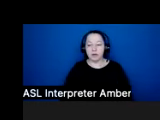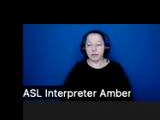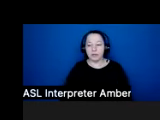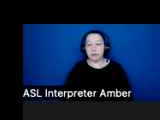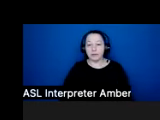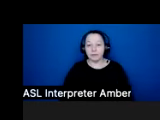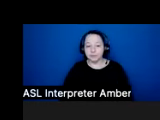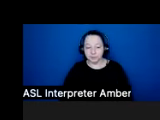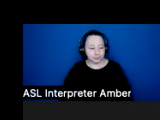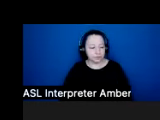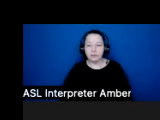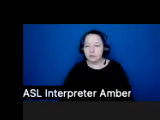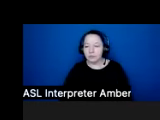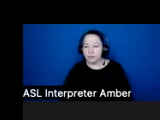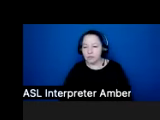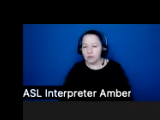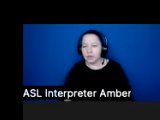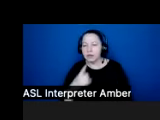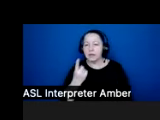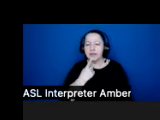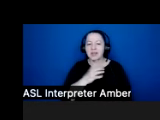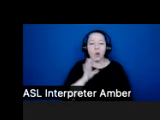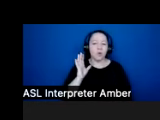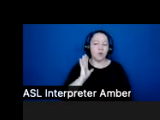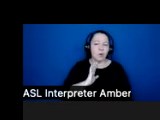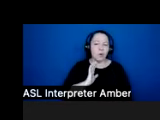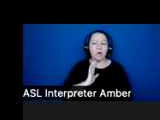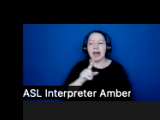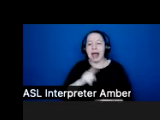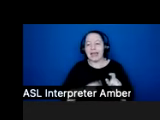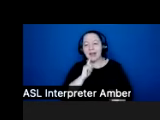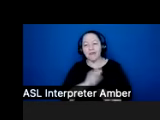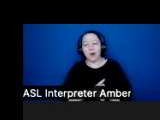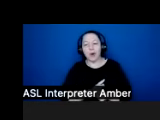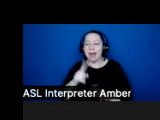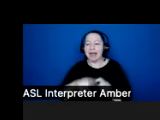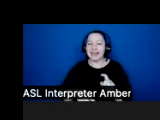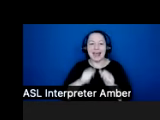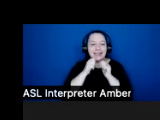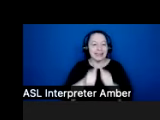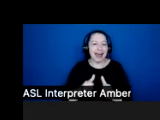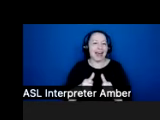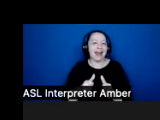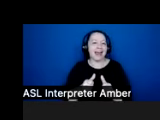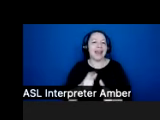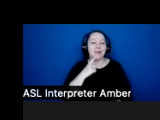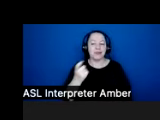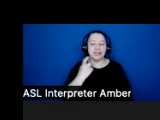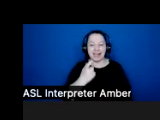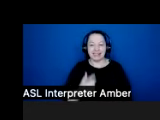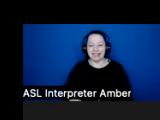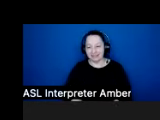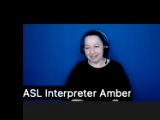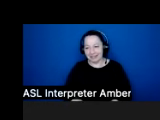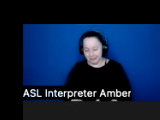Yeah, the old standard, I cannot confirm or deny what you were asking me.